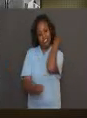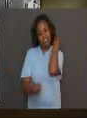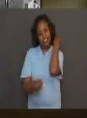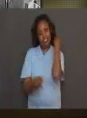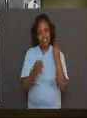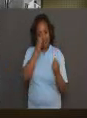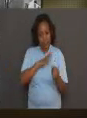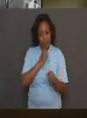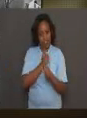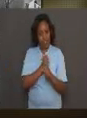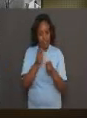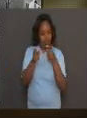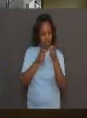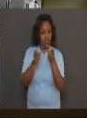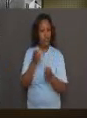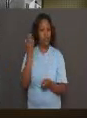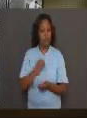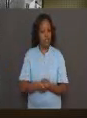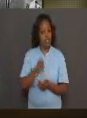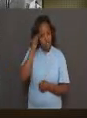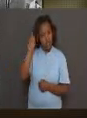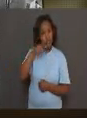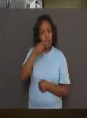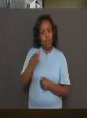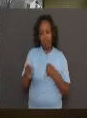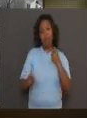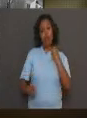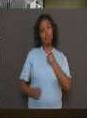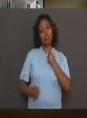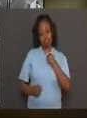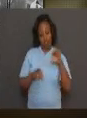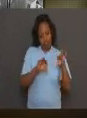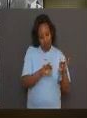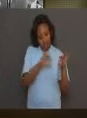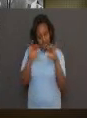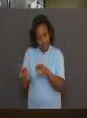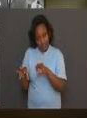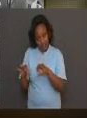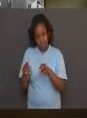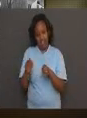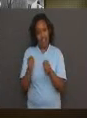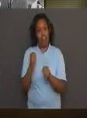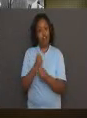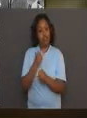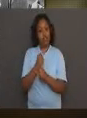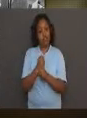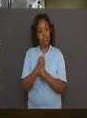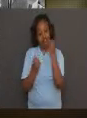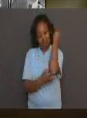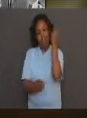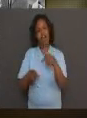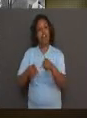people. He said that the soldiers subsisted off the hard work of